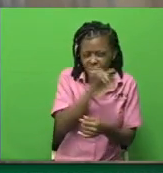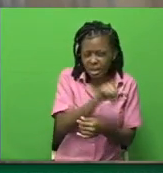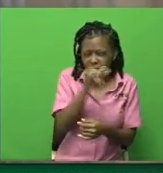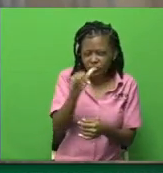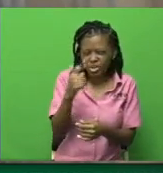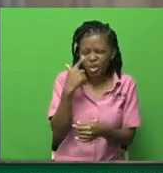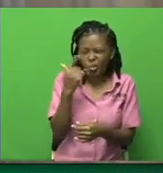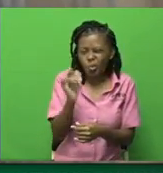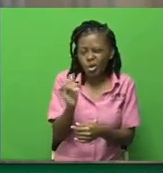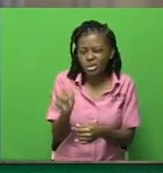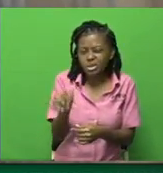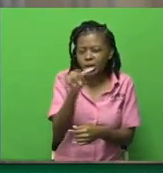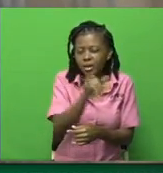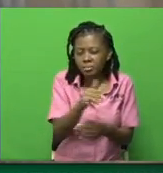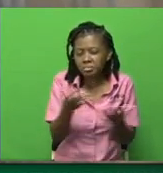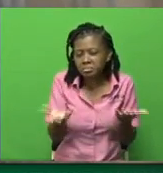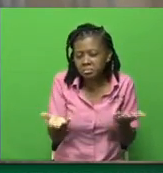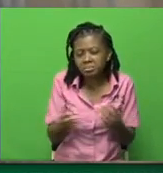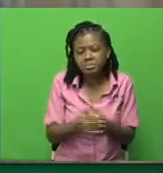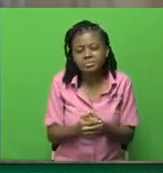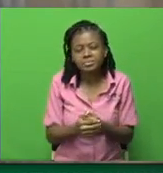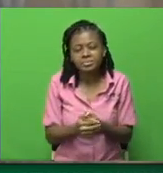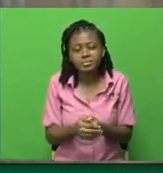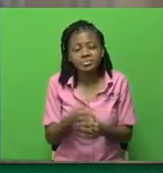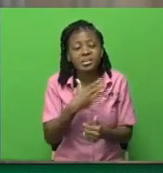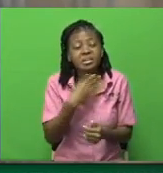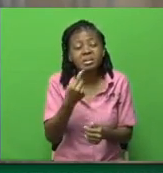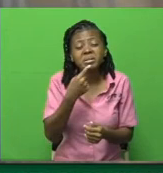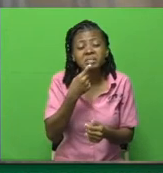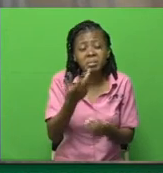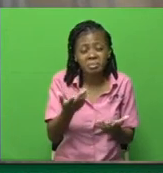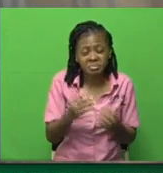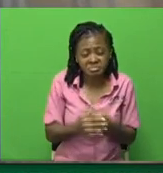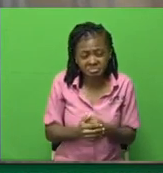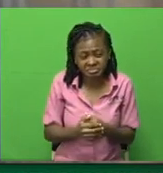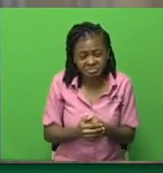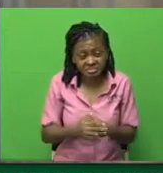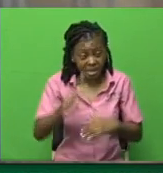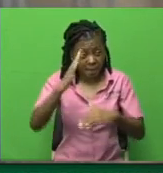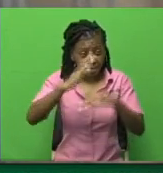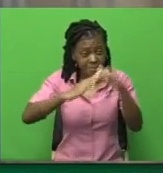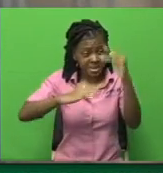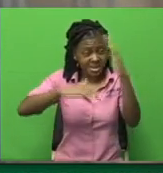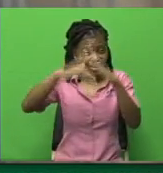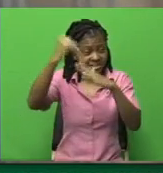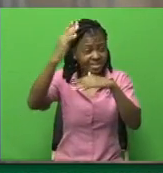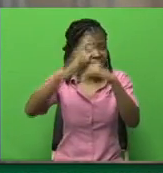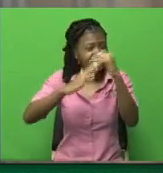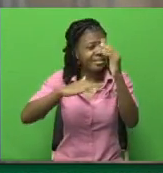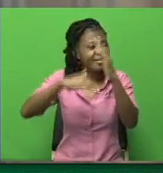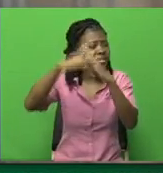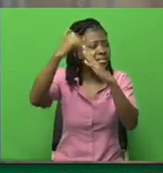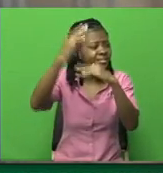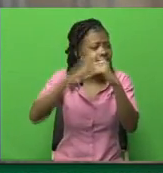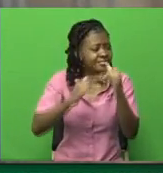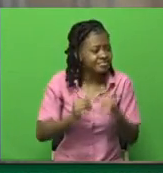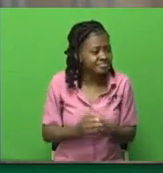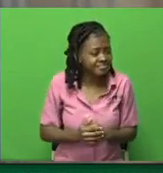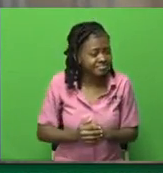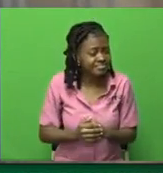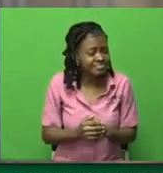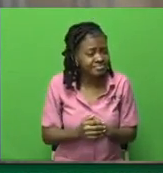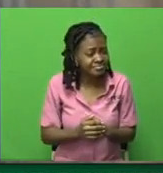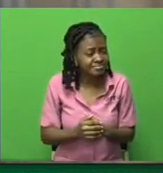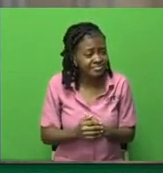nightmares is the heading institutional building institutional building